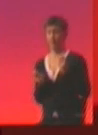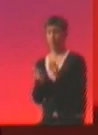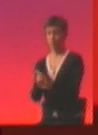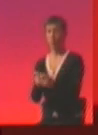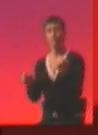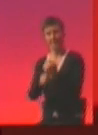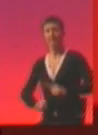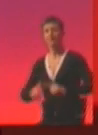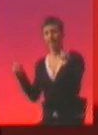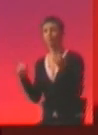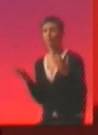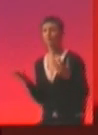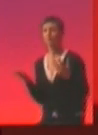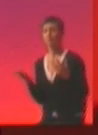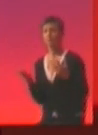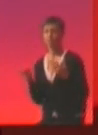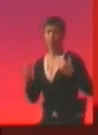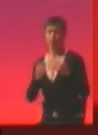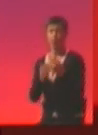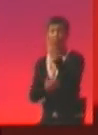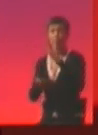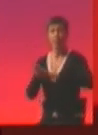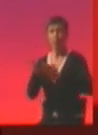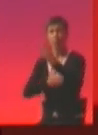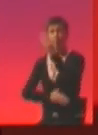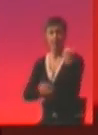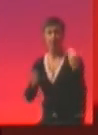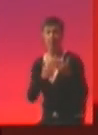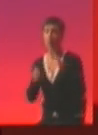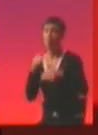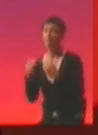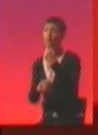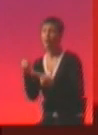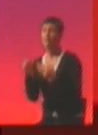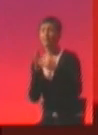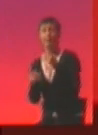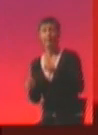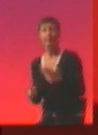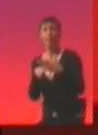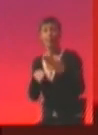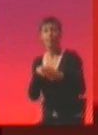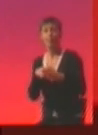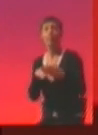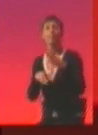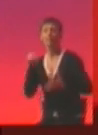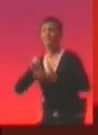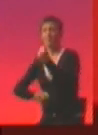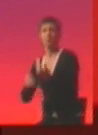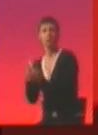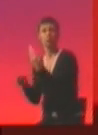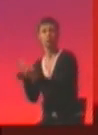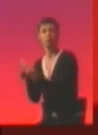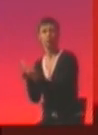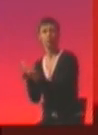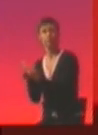making a difference. In just 3 months this summer, more than 500,000 people who were out of work found jobs. But it